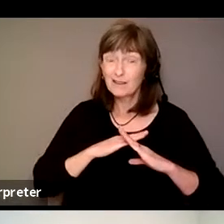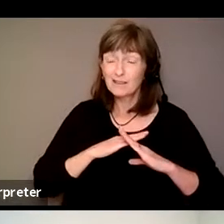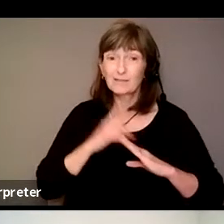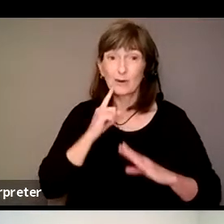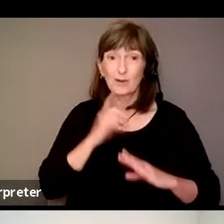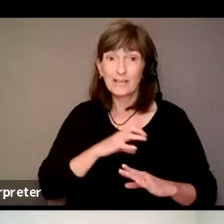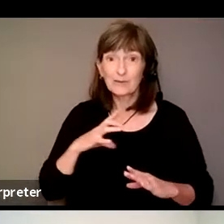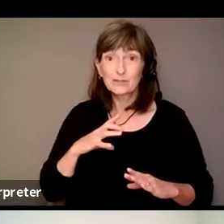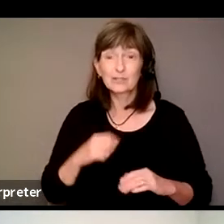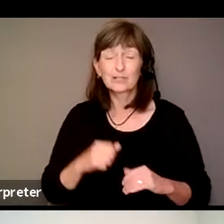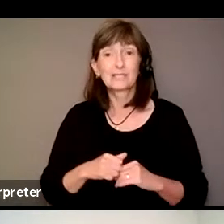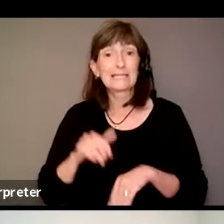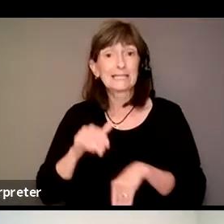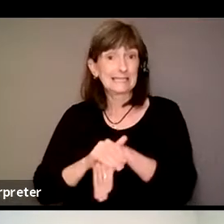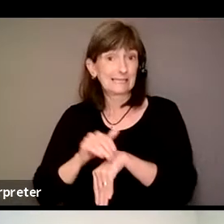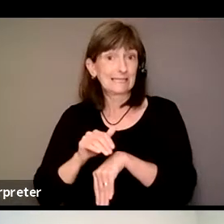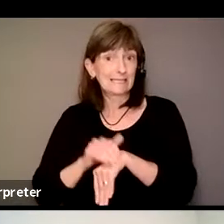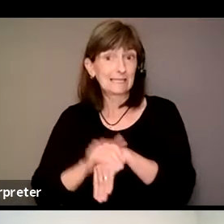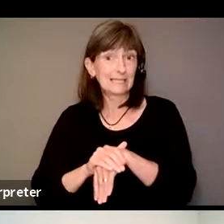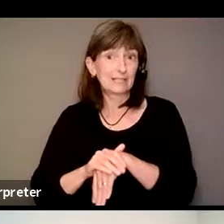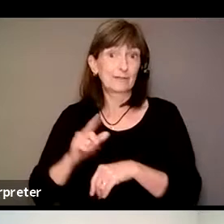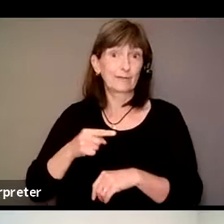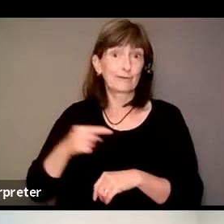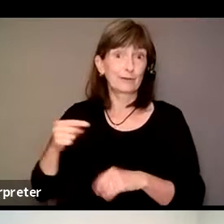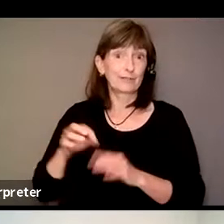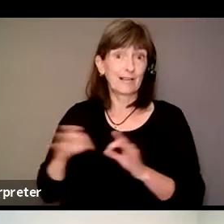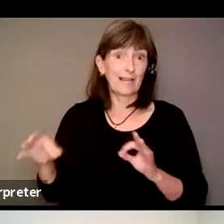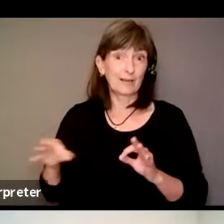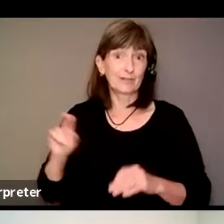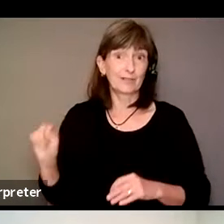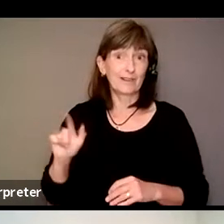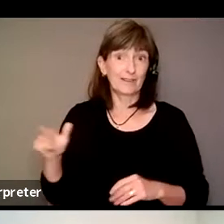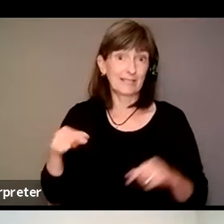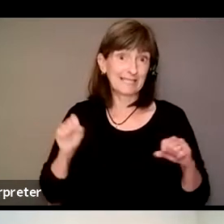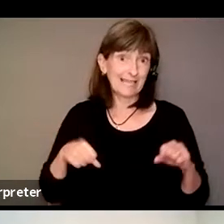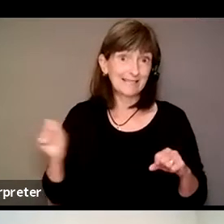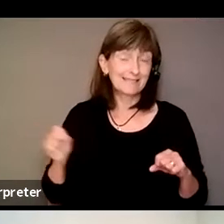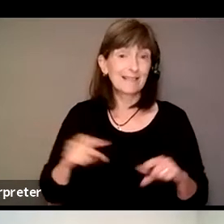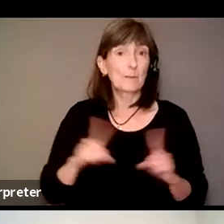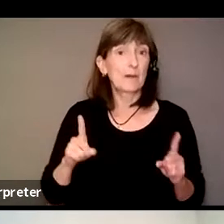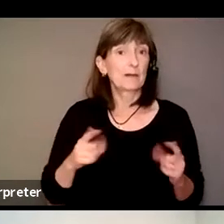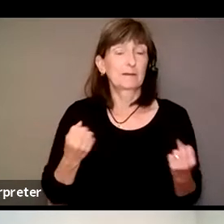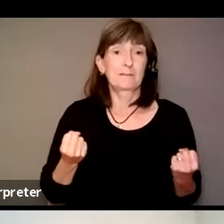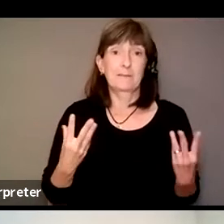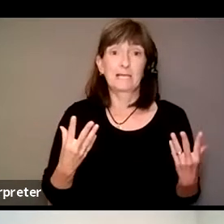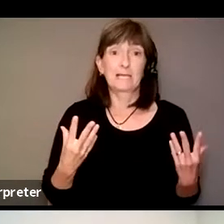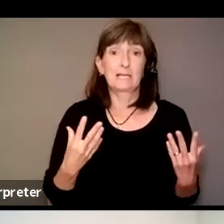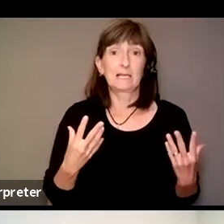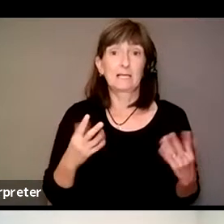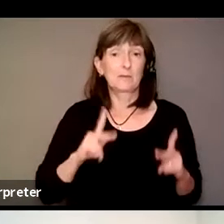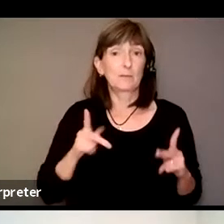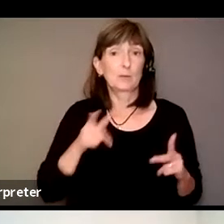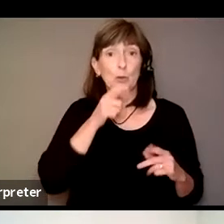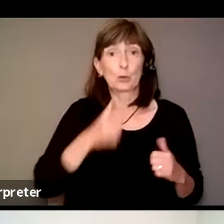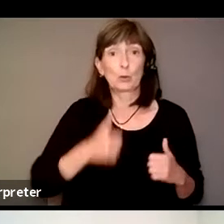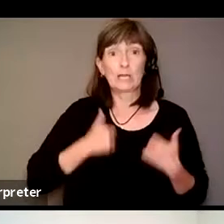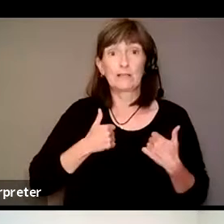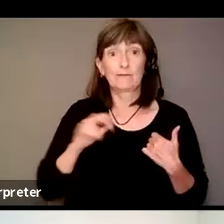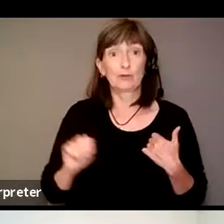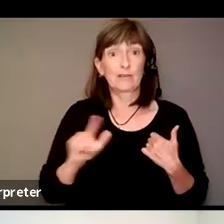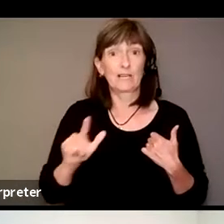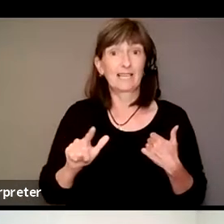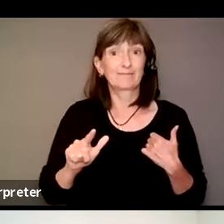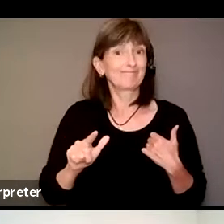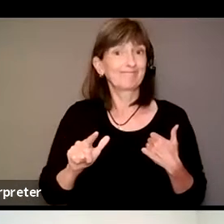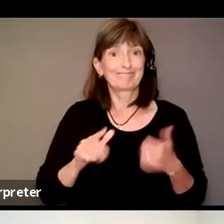council. Yes, English is the first language within Newfoundland and Labrador, but a lot of the people who live within Newfoundland and Labrador might not